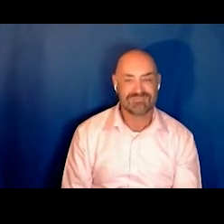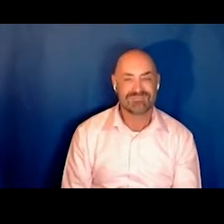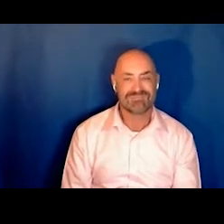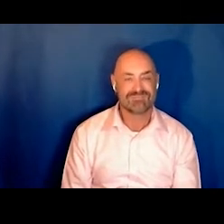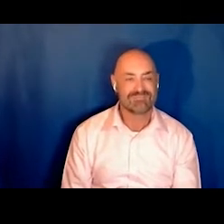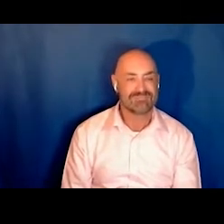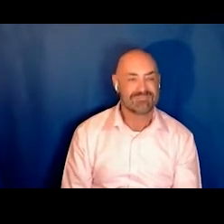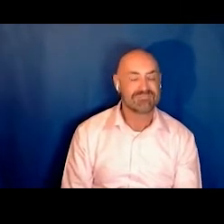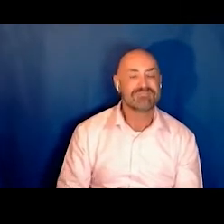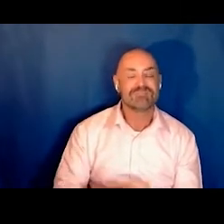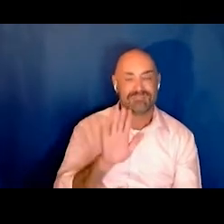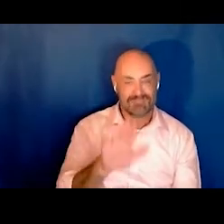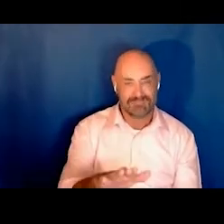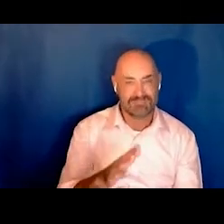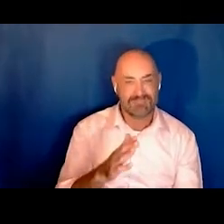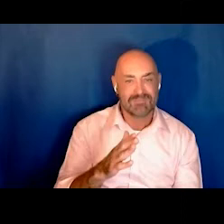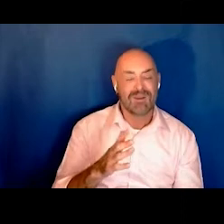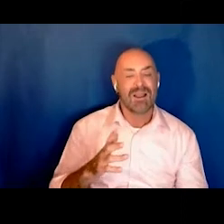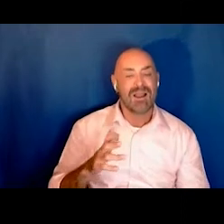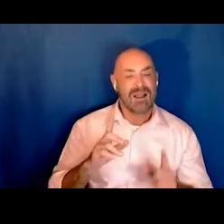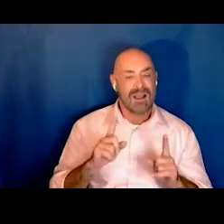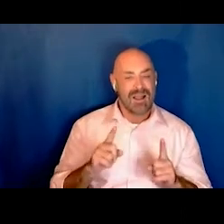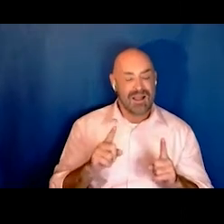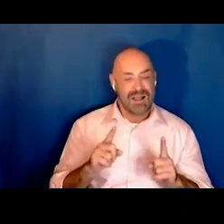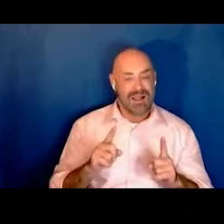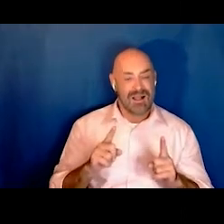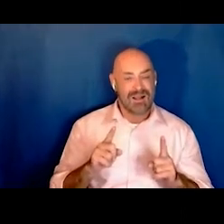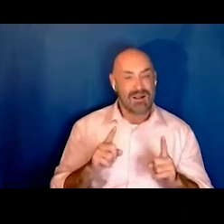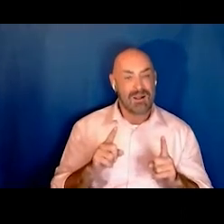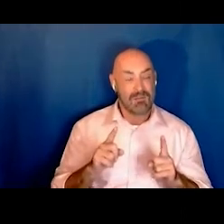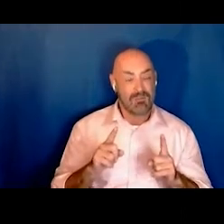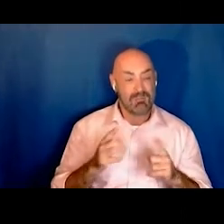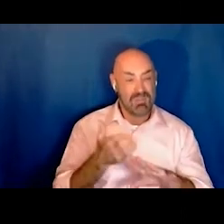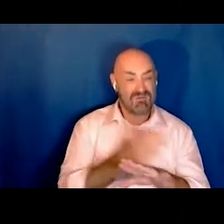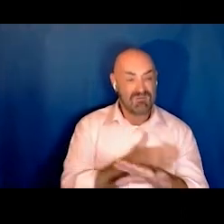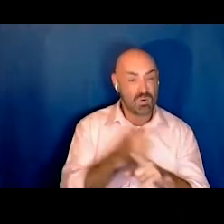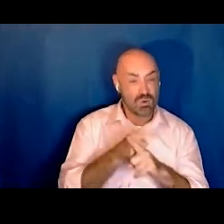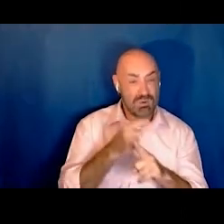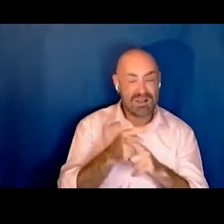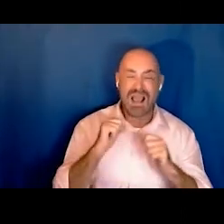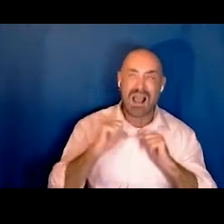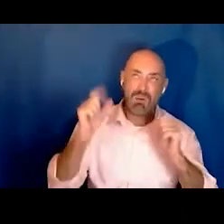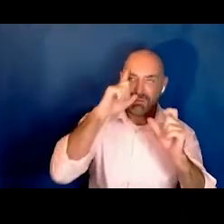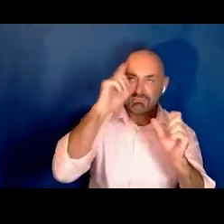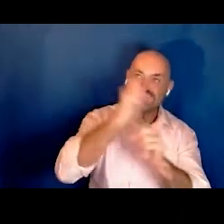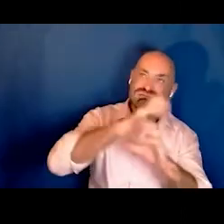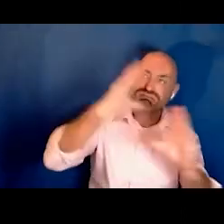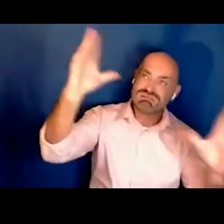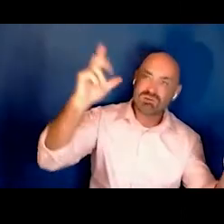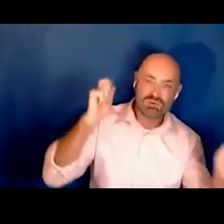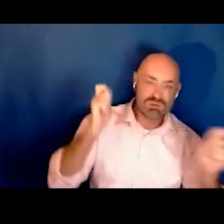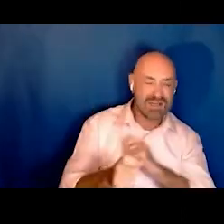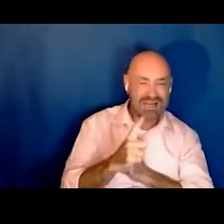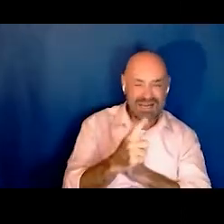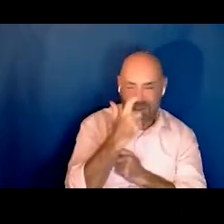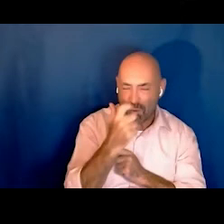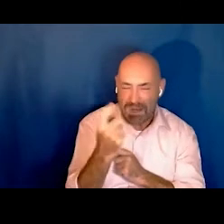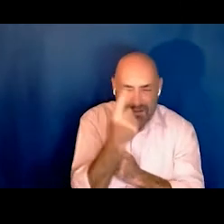So I'd like you to reflect before I go into our vision of transformation of where you imagine there could be connected